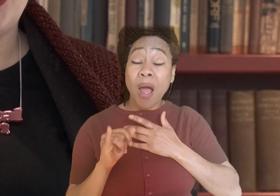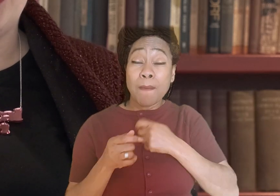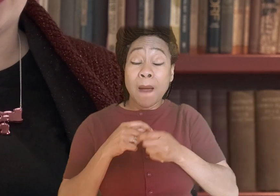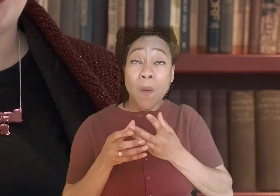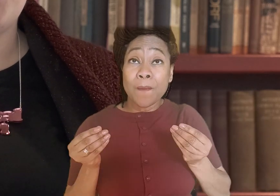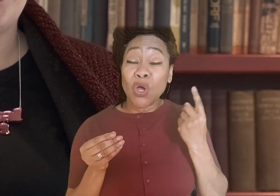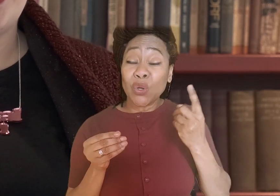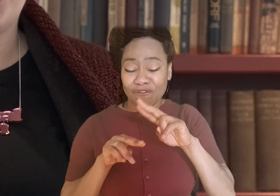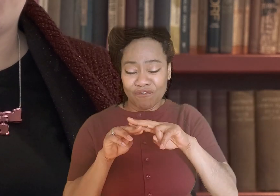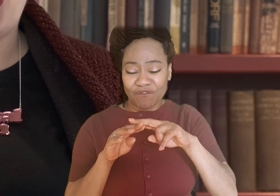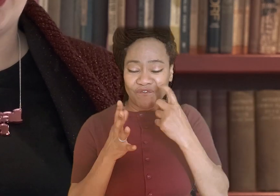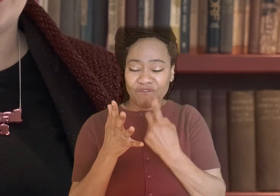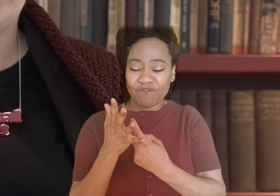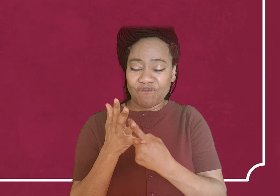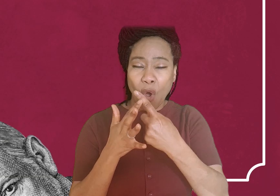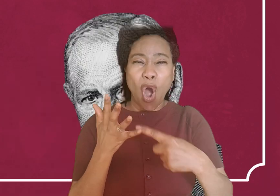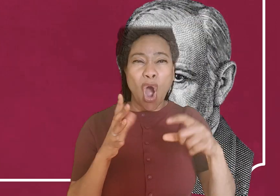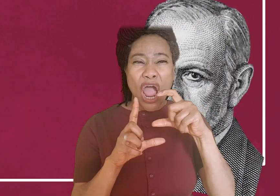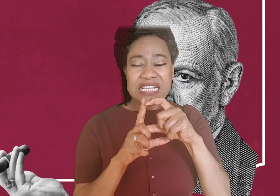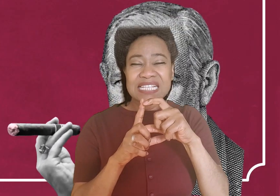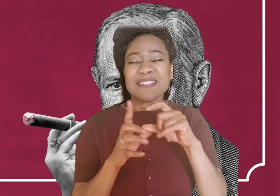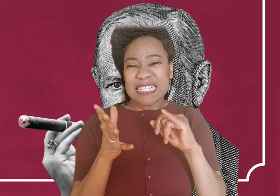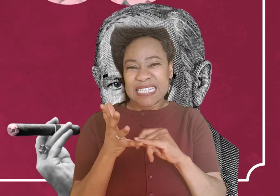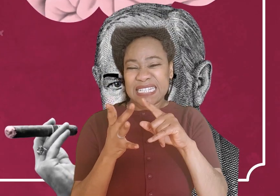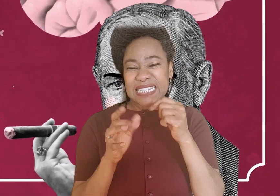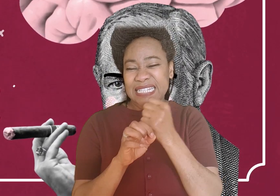And that student was Sigmund Freud.